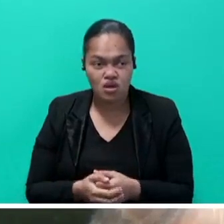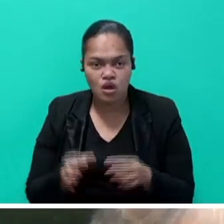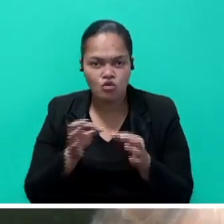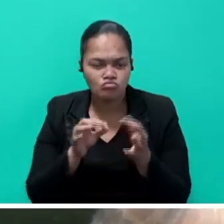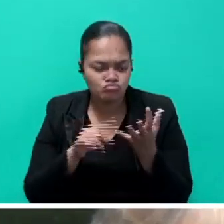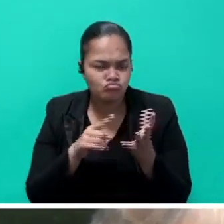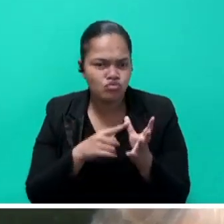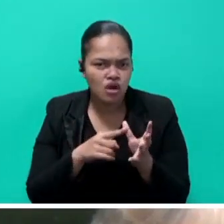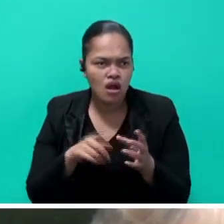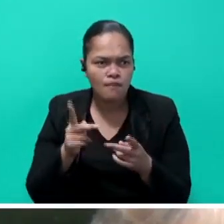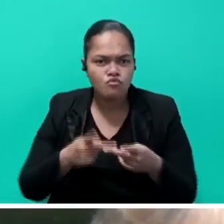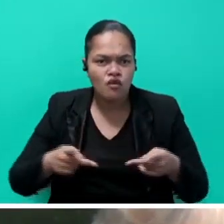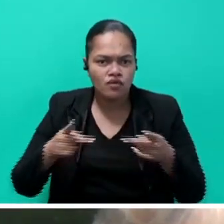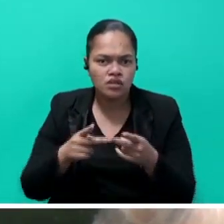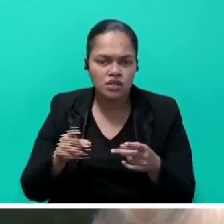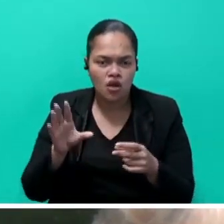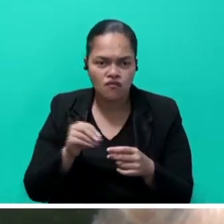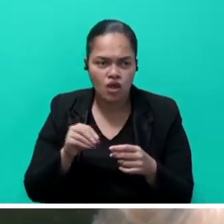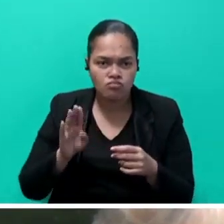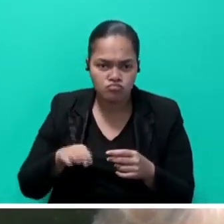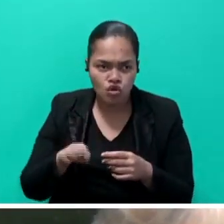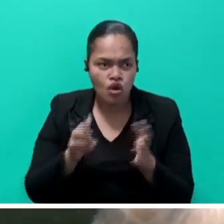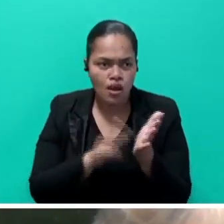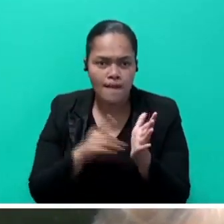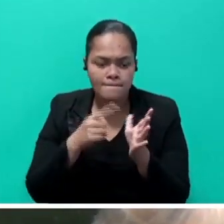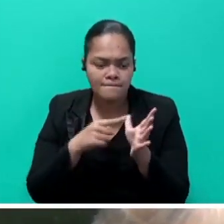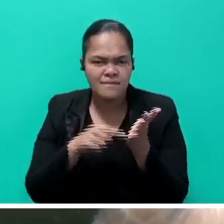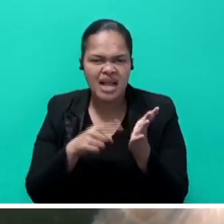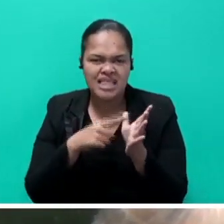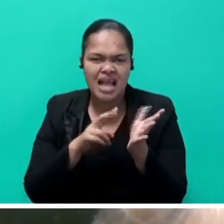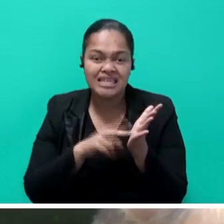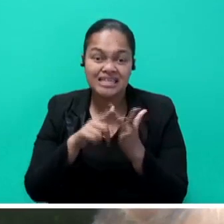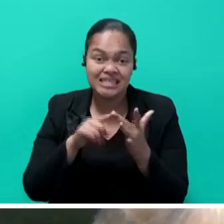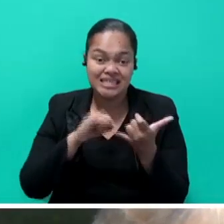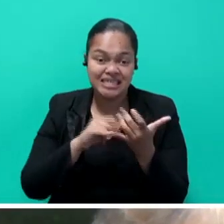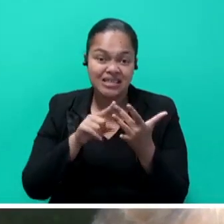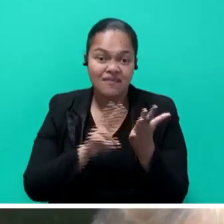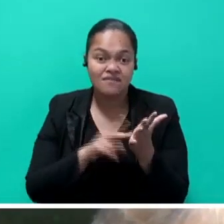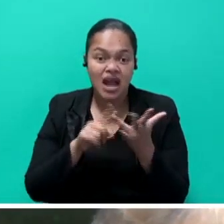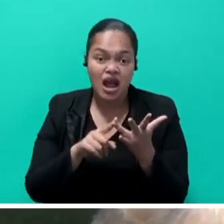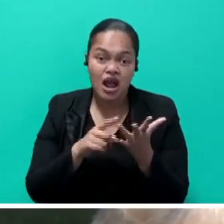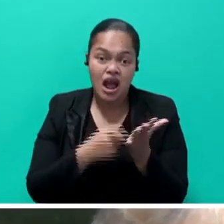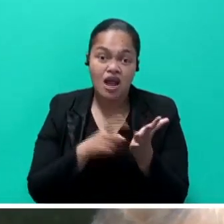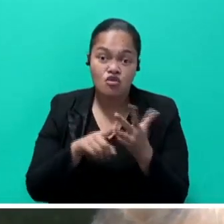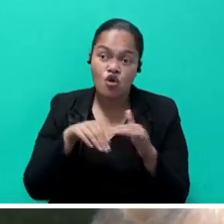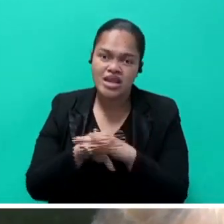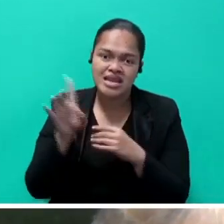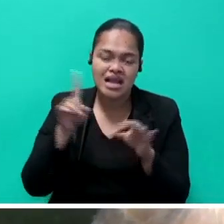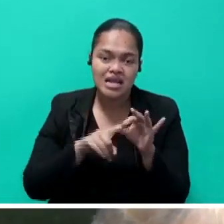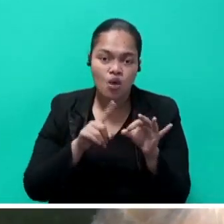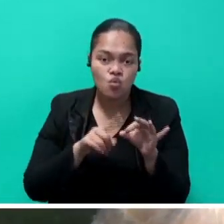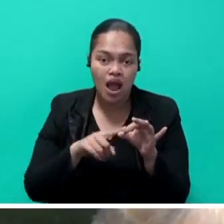Bualamani Village in the province of Bua, Matani Sivaro Settlement near Ngawi River, Wainimakutu Village